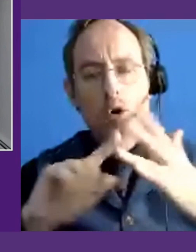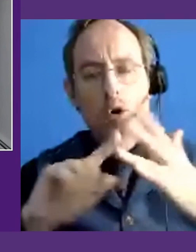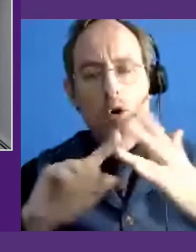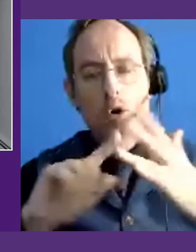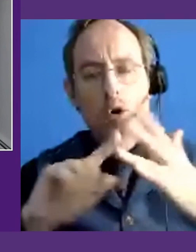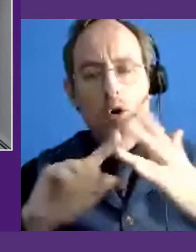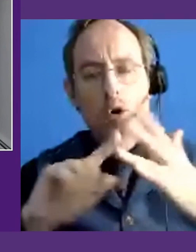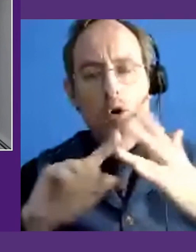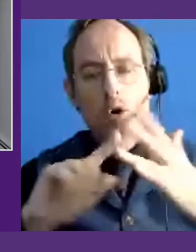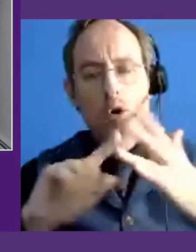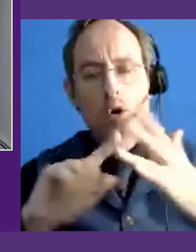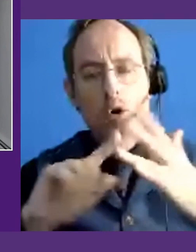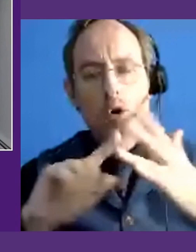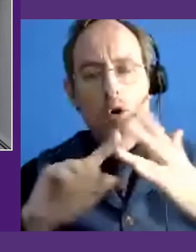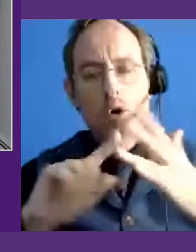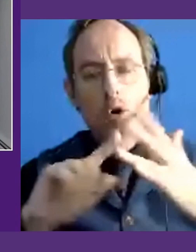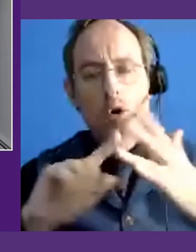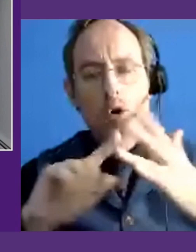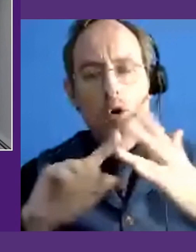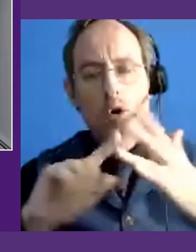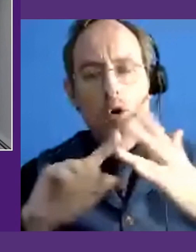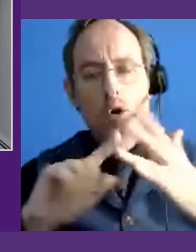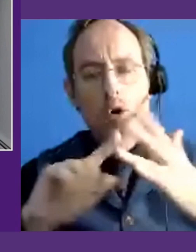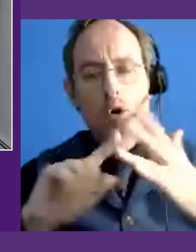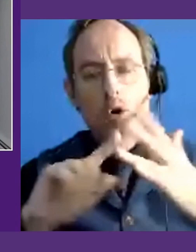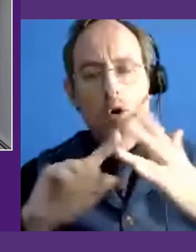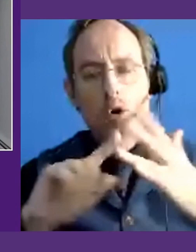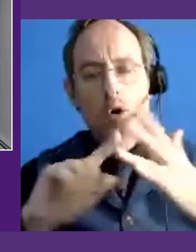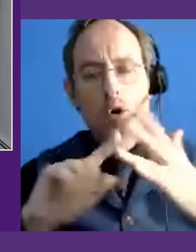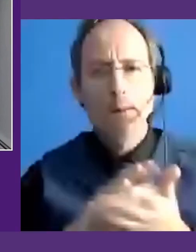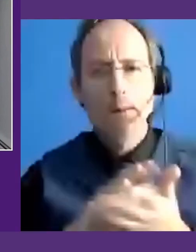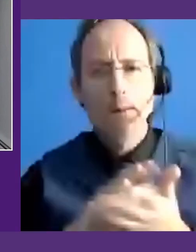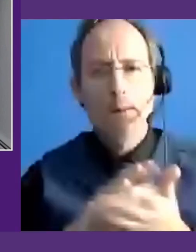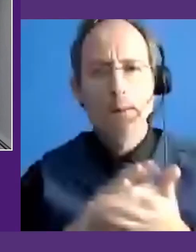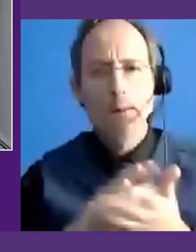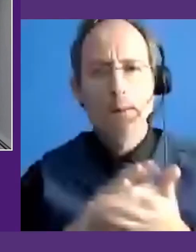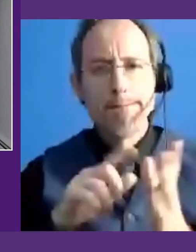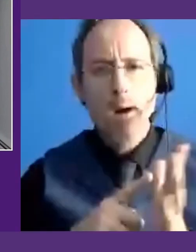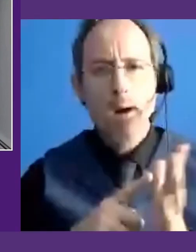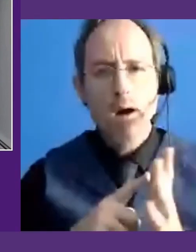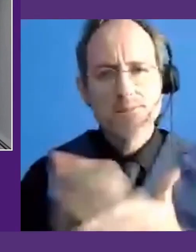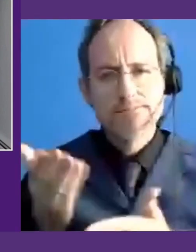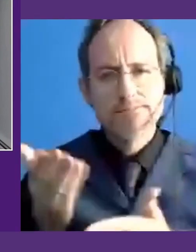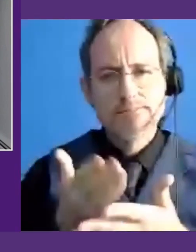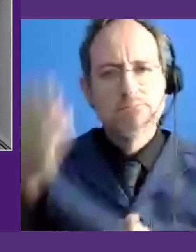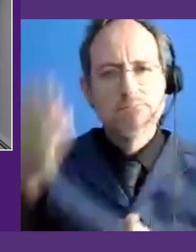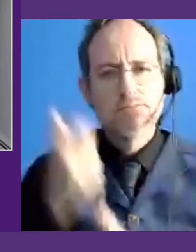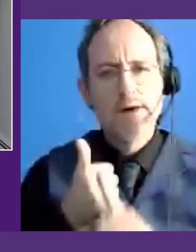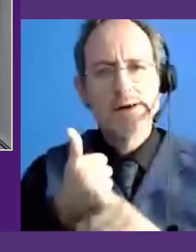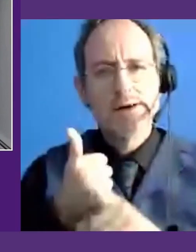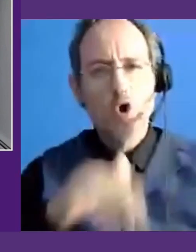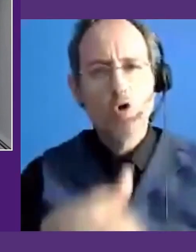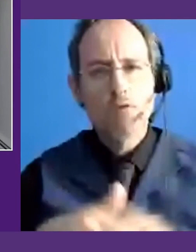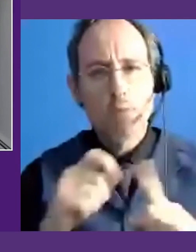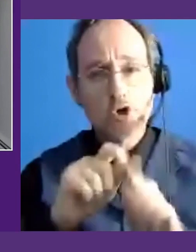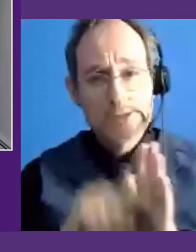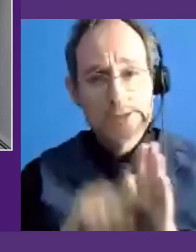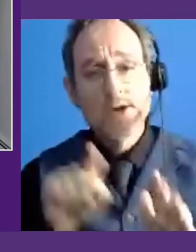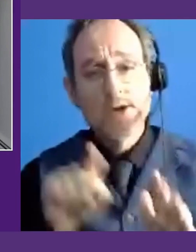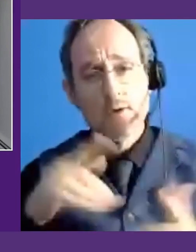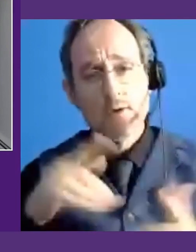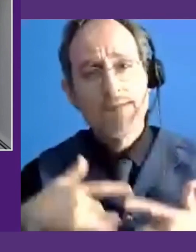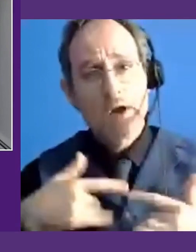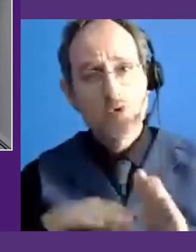positive stories. What's the dot? Are we on the upward curve? Is it all direction, or are you still fearful that there's other things around the corner that are going to, that